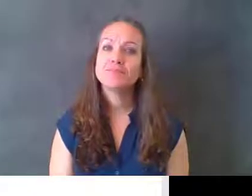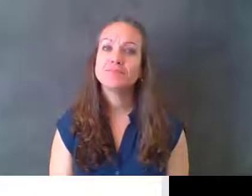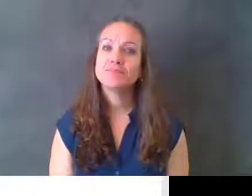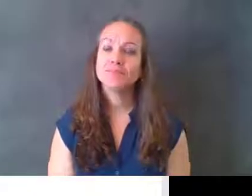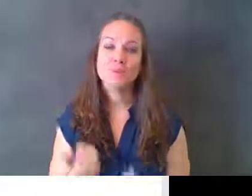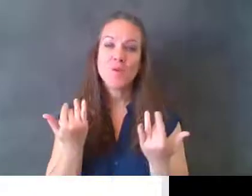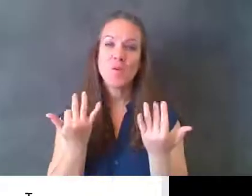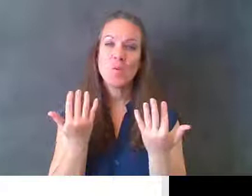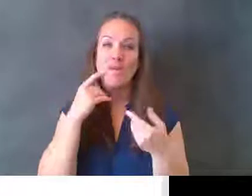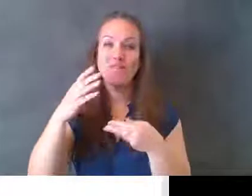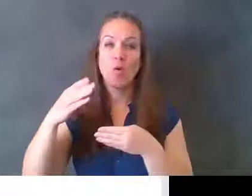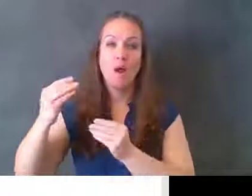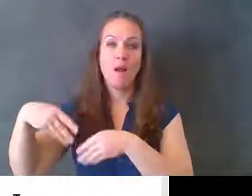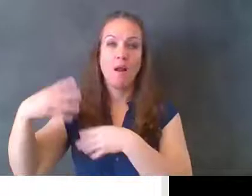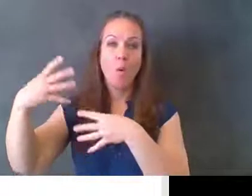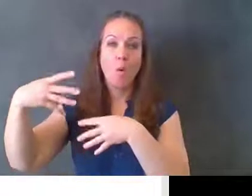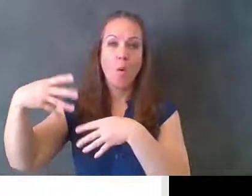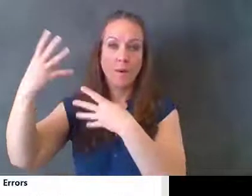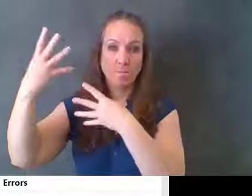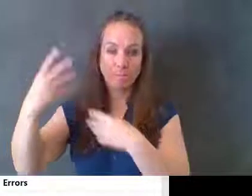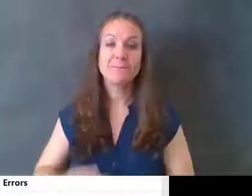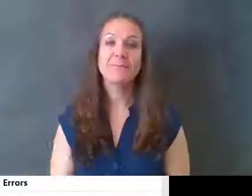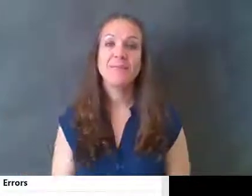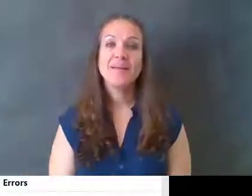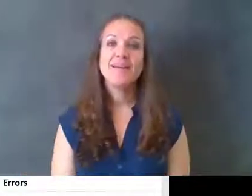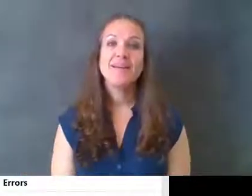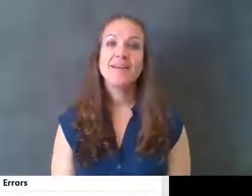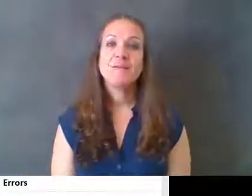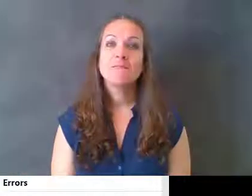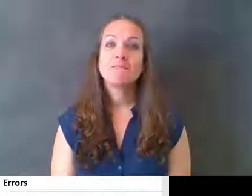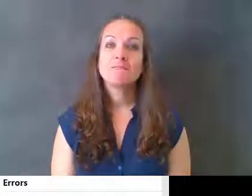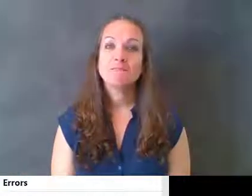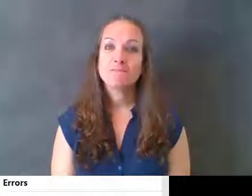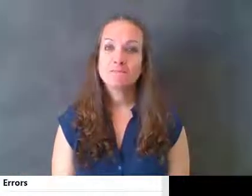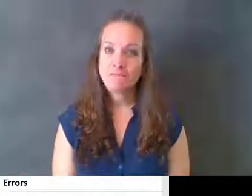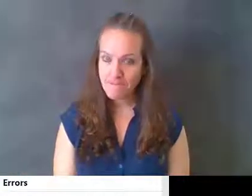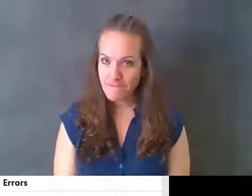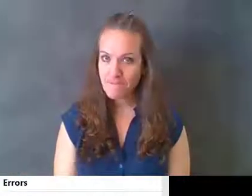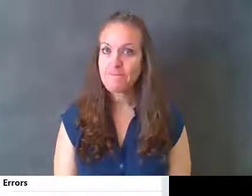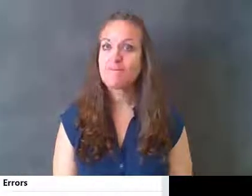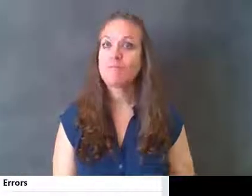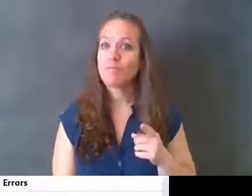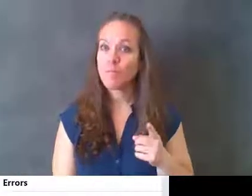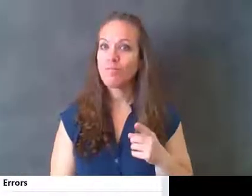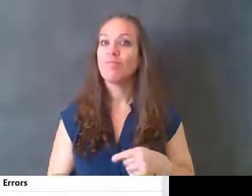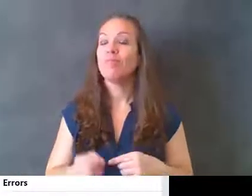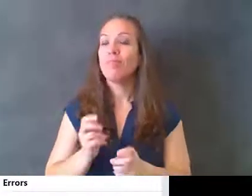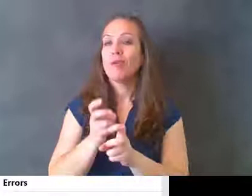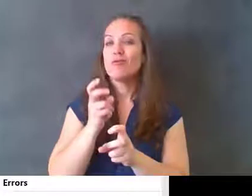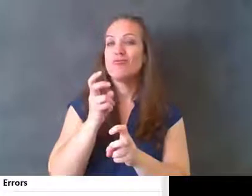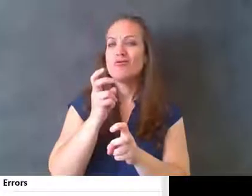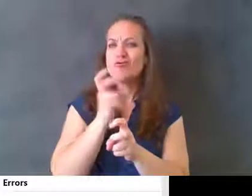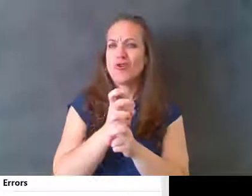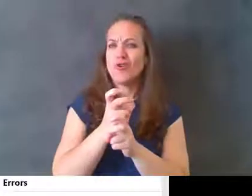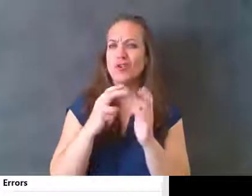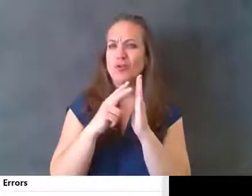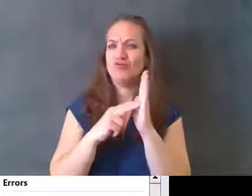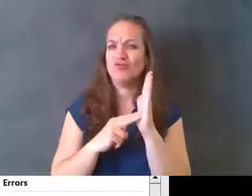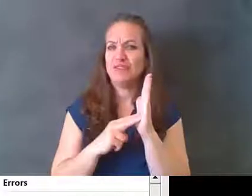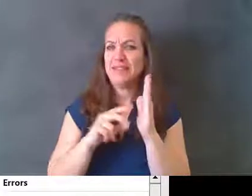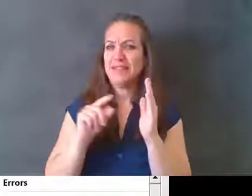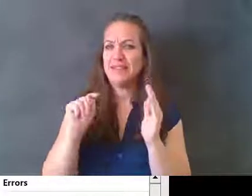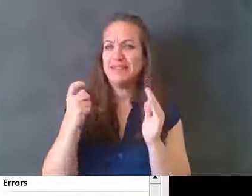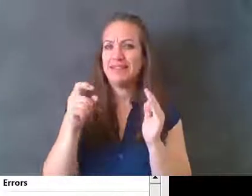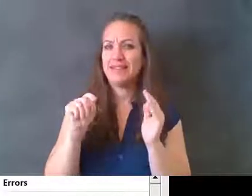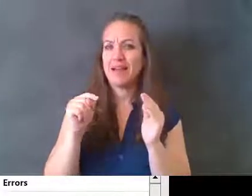While it's updating the results, let's see. Okay, so under my warnings, it says hard to read text contrast,